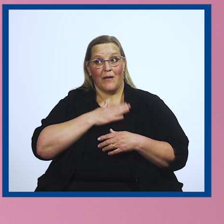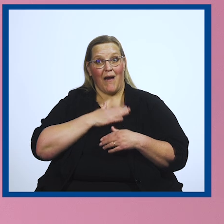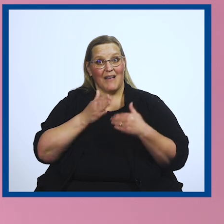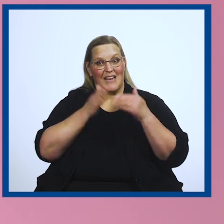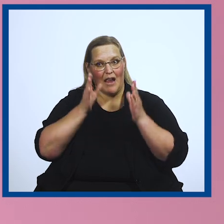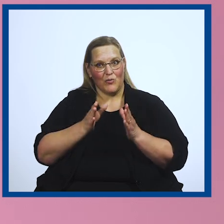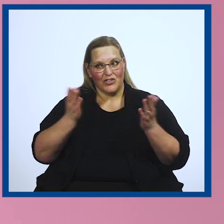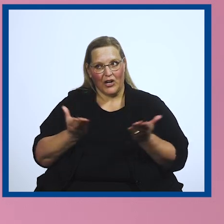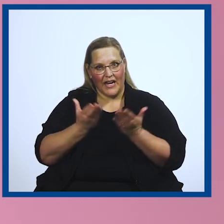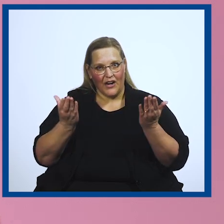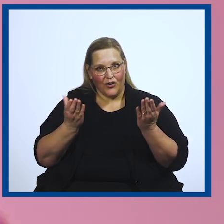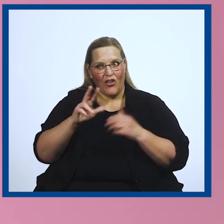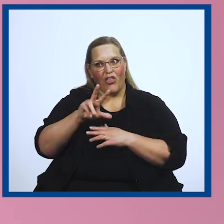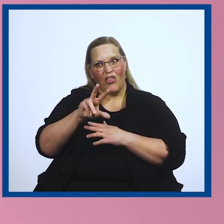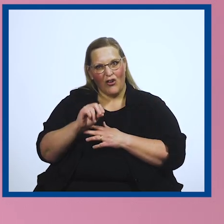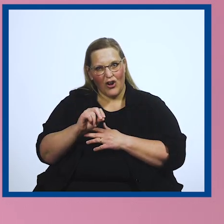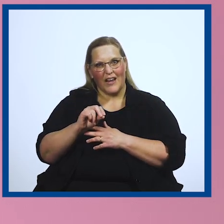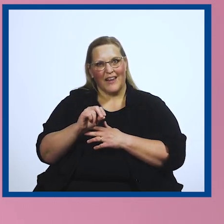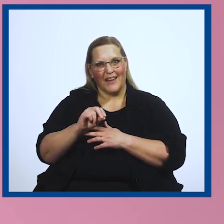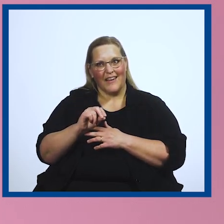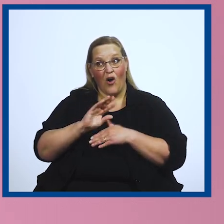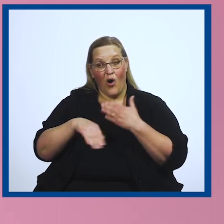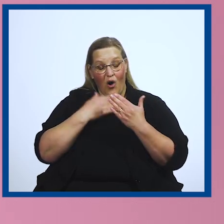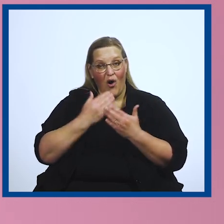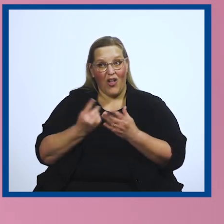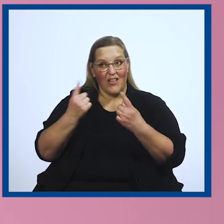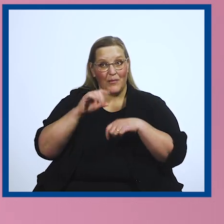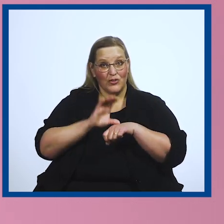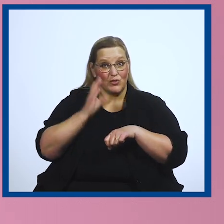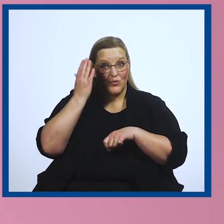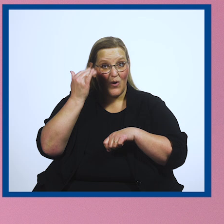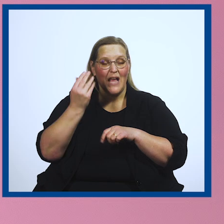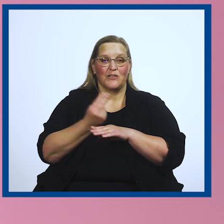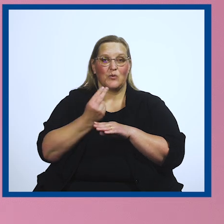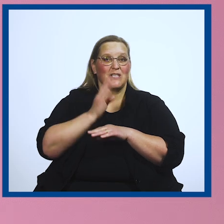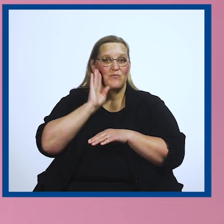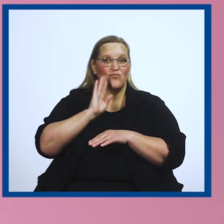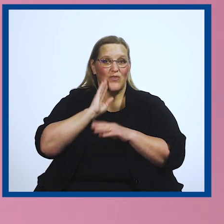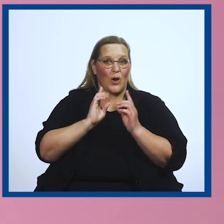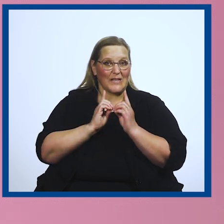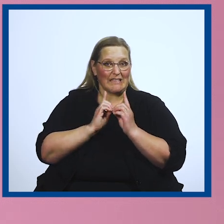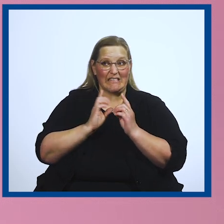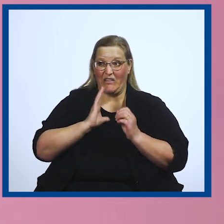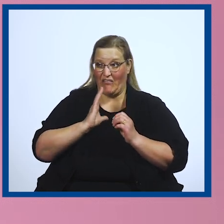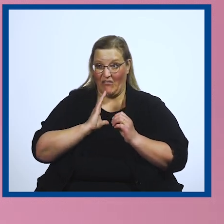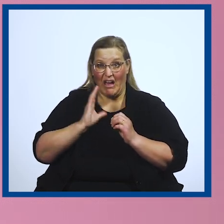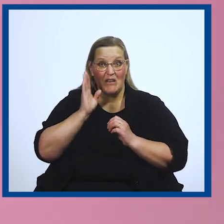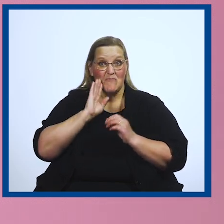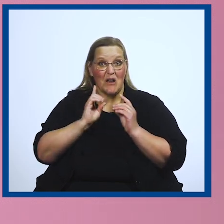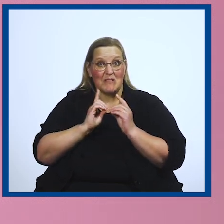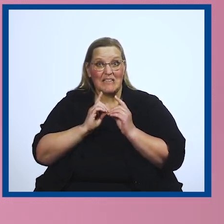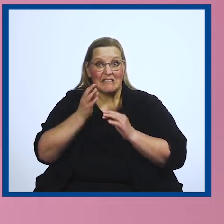of my neighbors. He said, I got them all to come to church by using brownies. Is it okay to use brownies instead of chocolate chips? My friend, let me tell